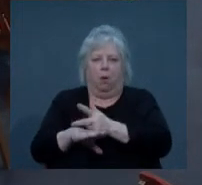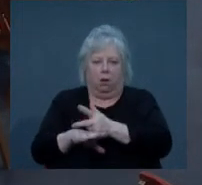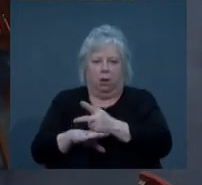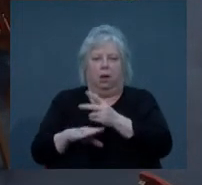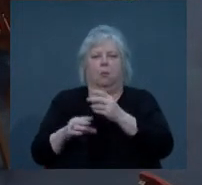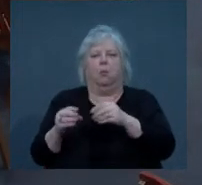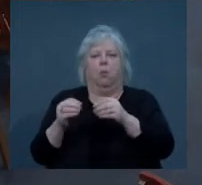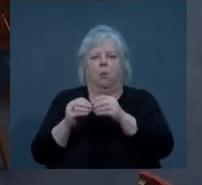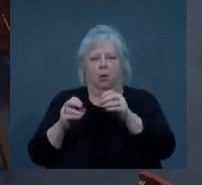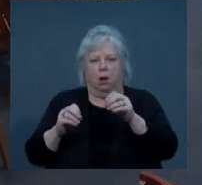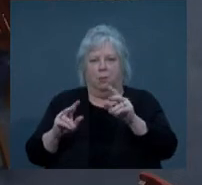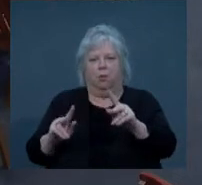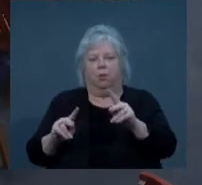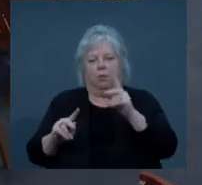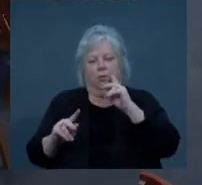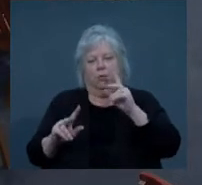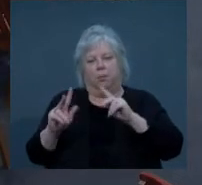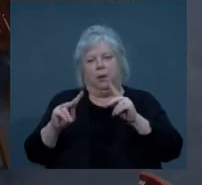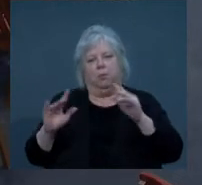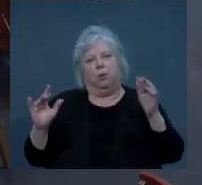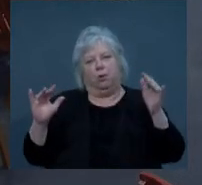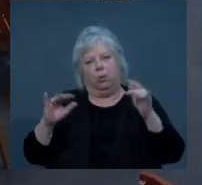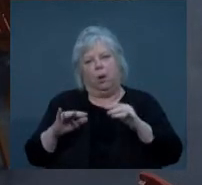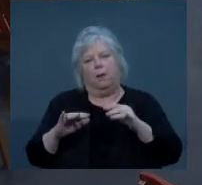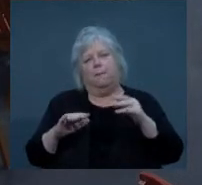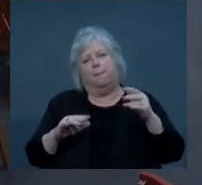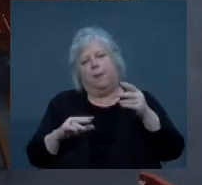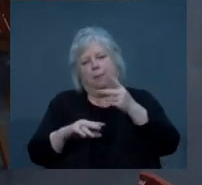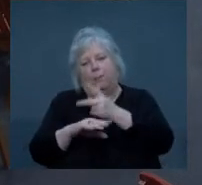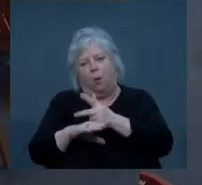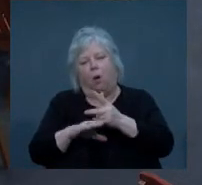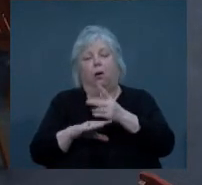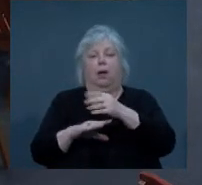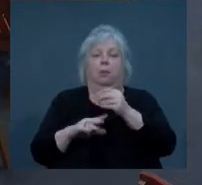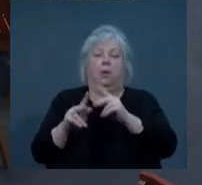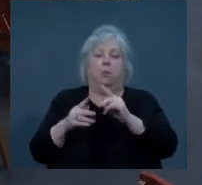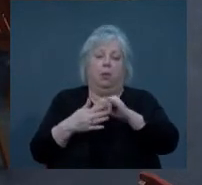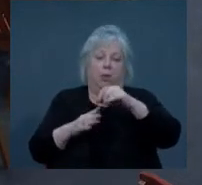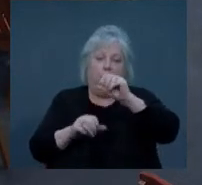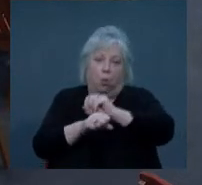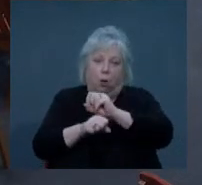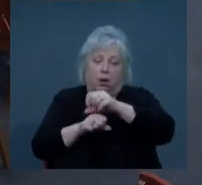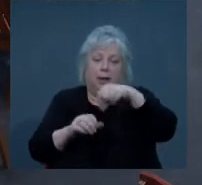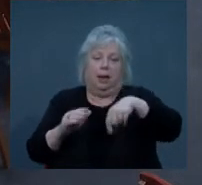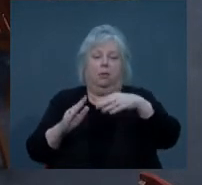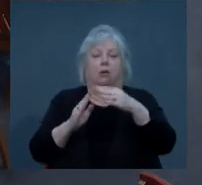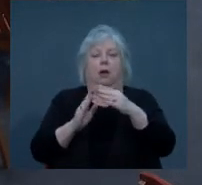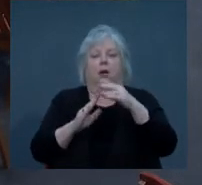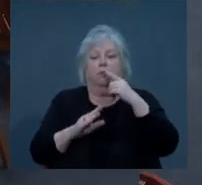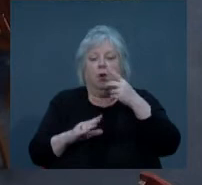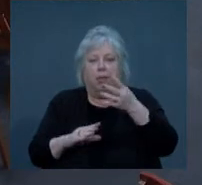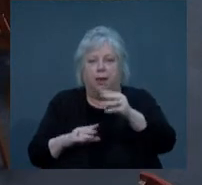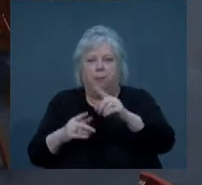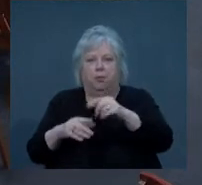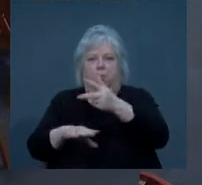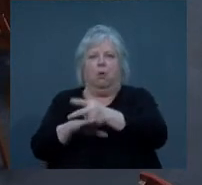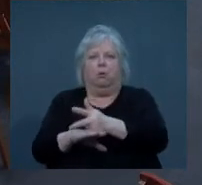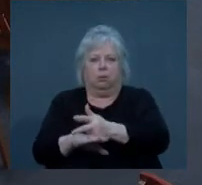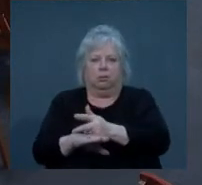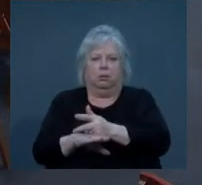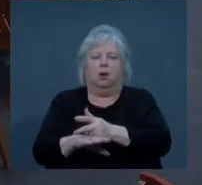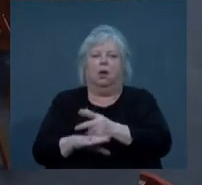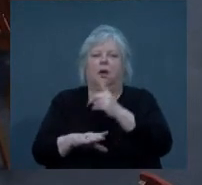more opportunities for people to park their employees. Because you're faced with one of